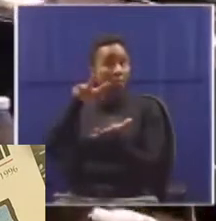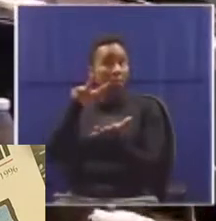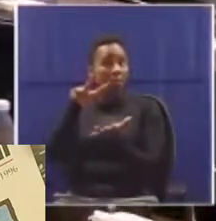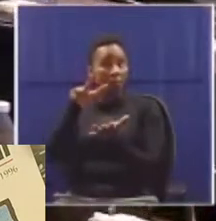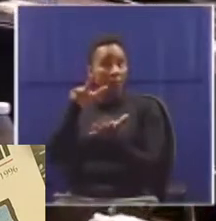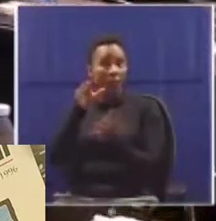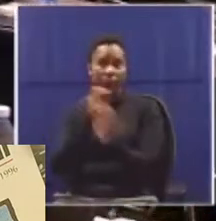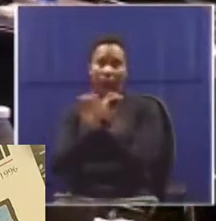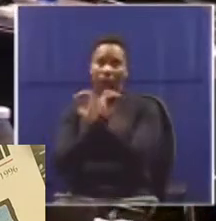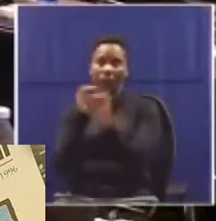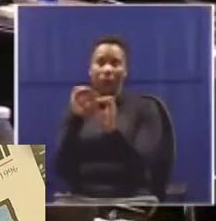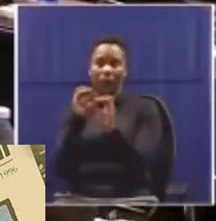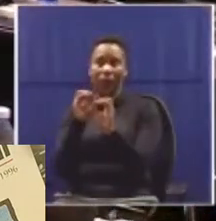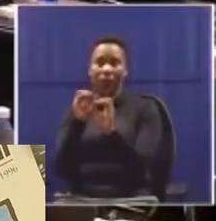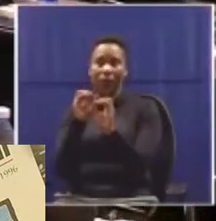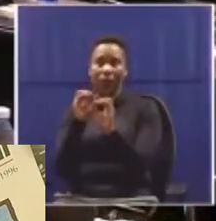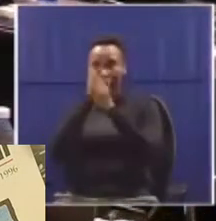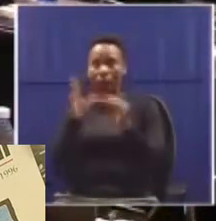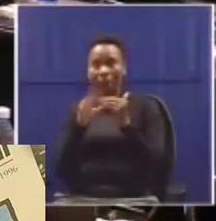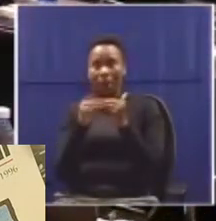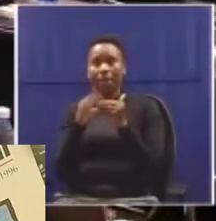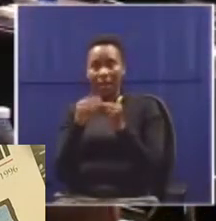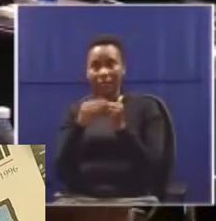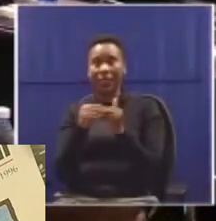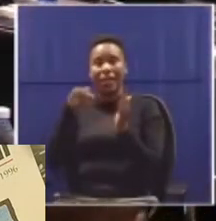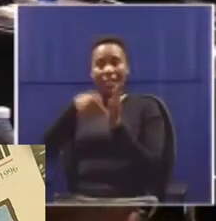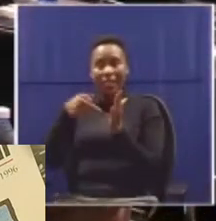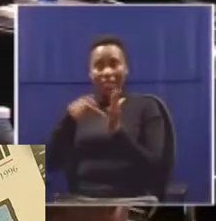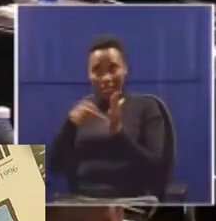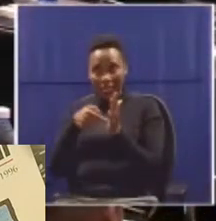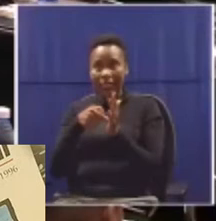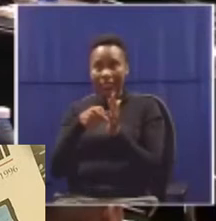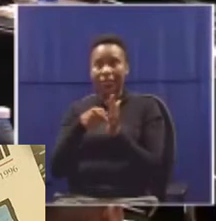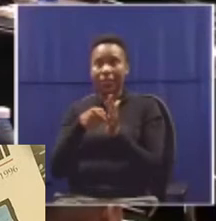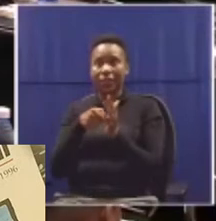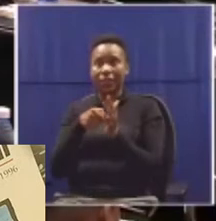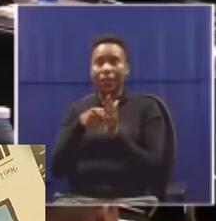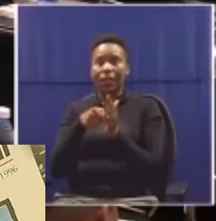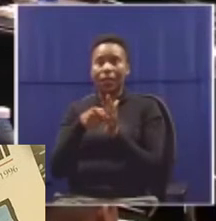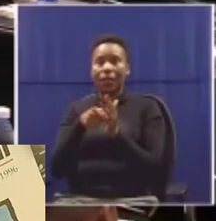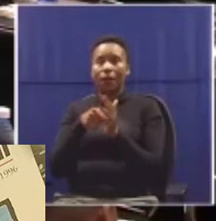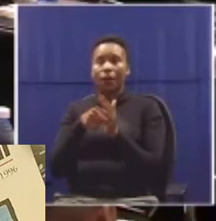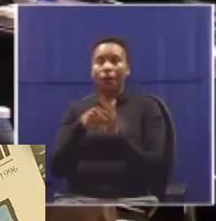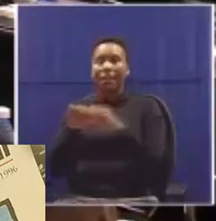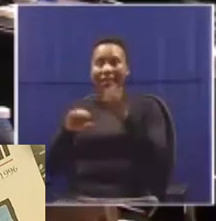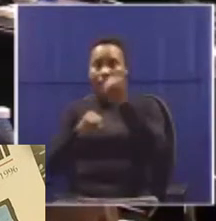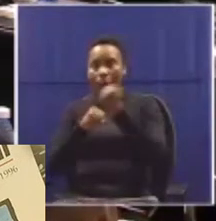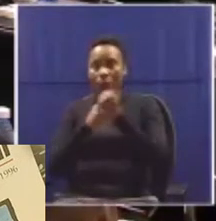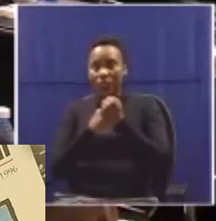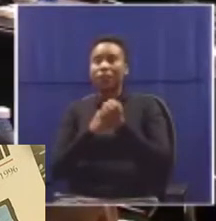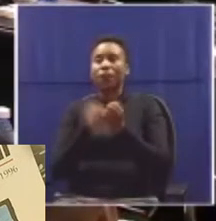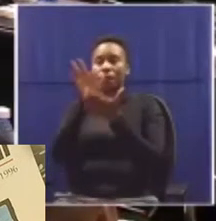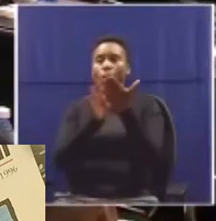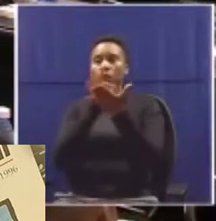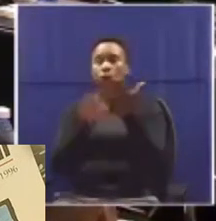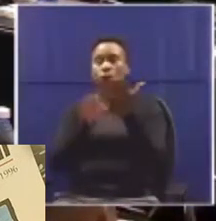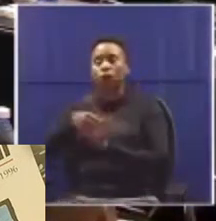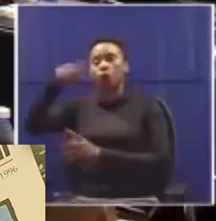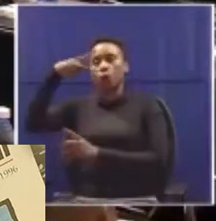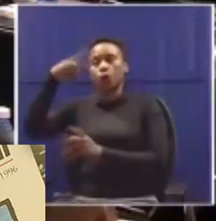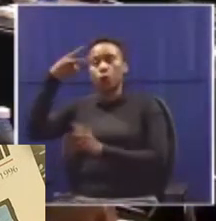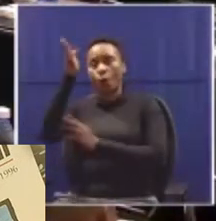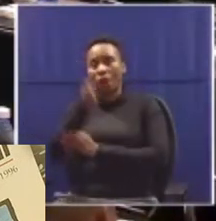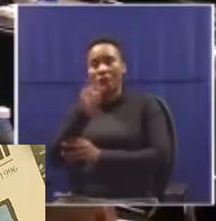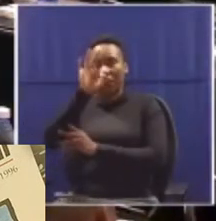honor remembers this bill may be passed by the assembly with a supporting vote of two-thirds of its members